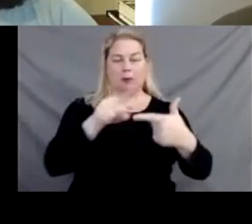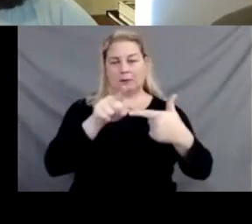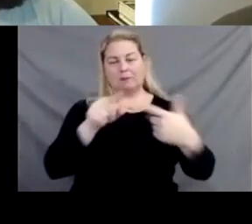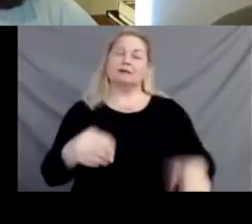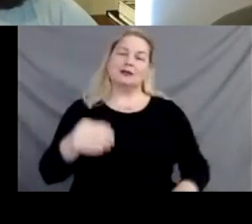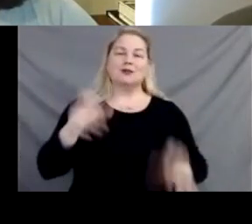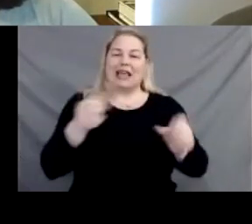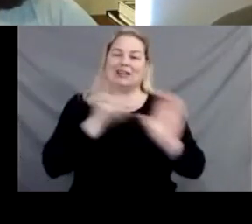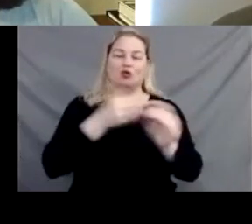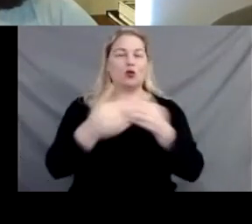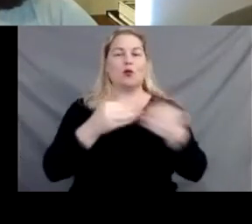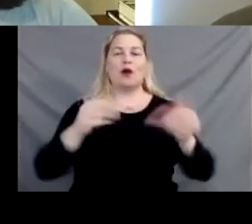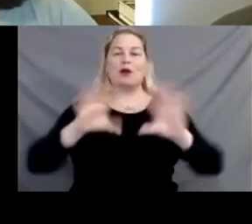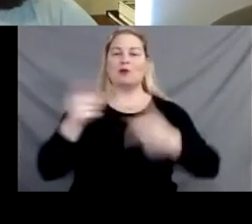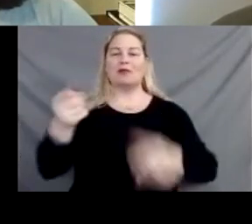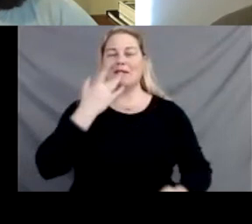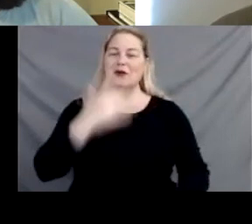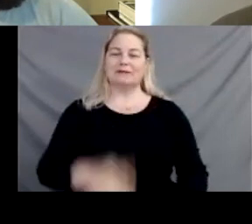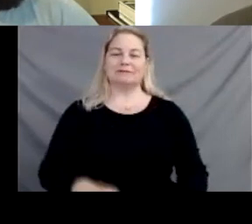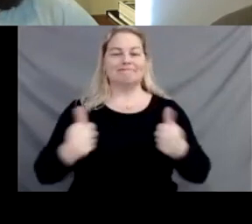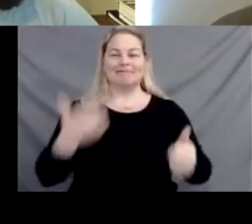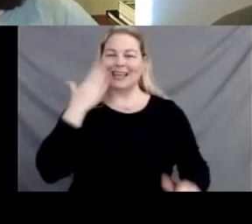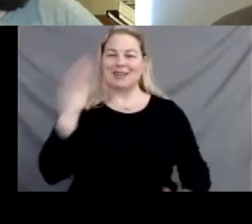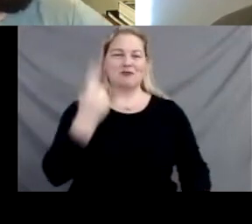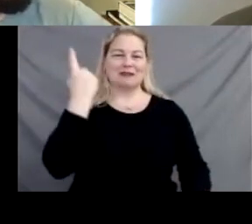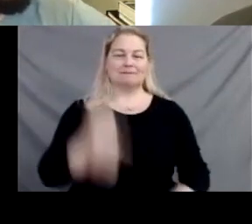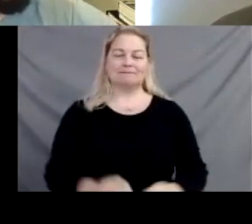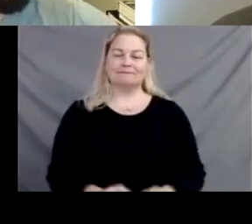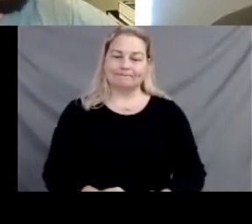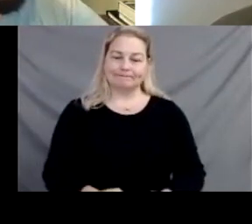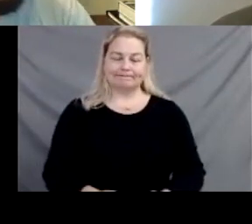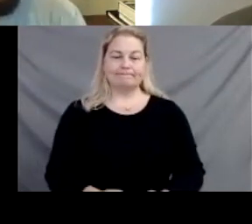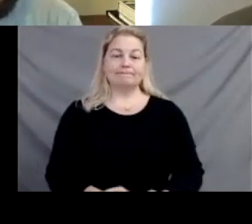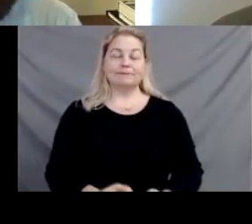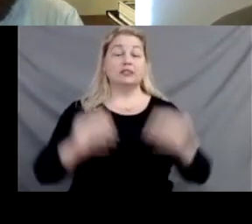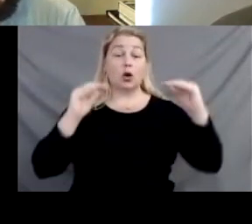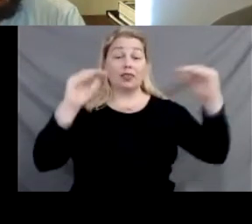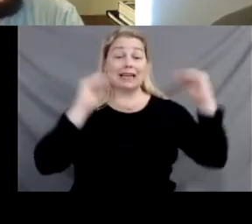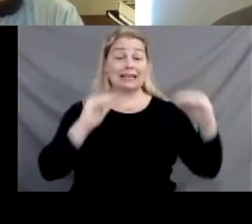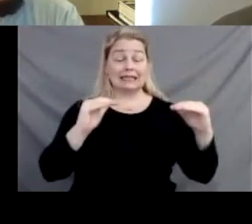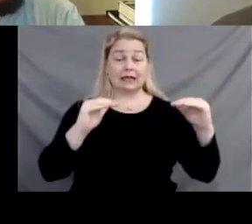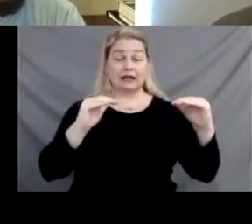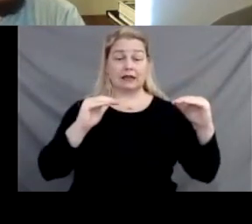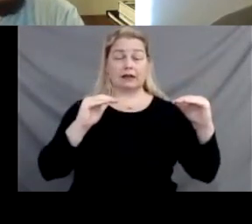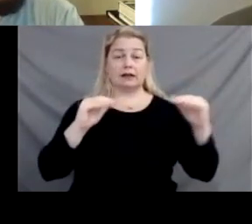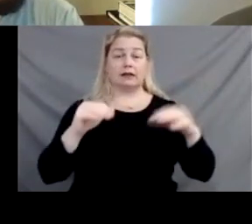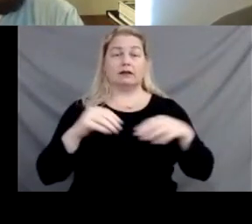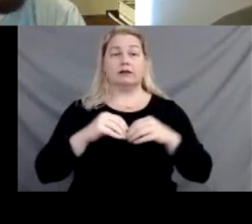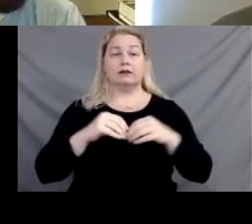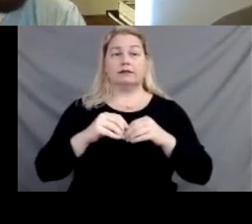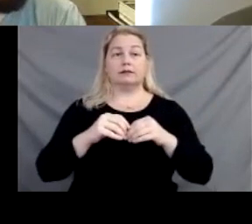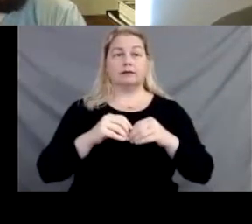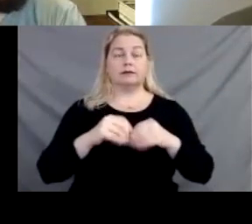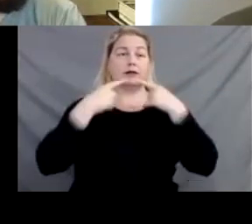group they want to join. So thank you, everybody. All right, so the next thing was an announcement about the Participatory